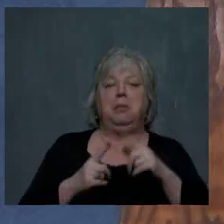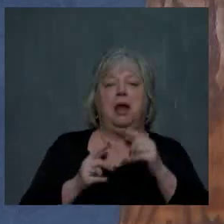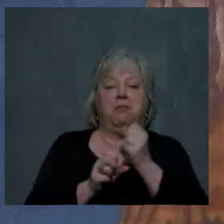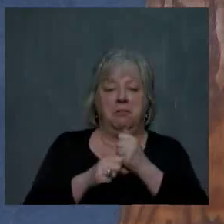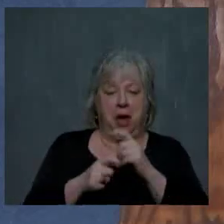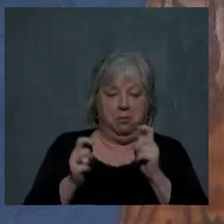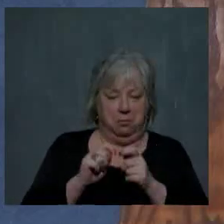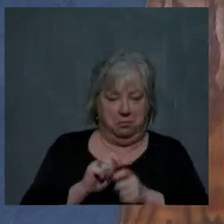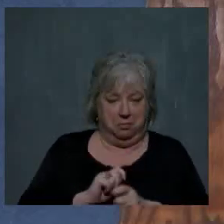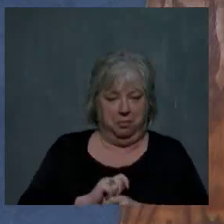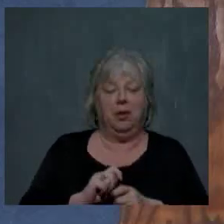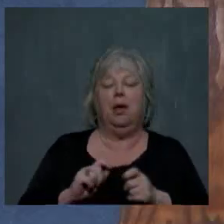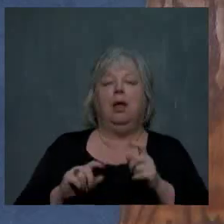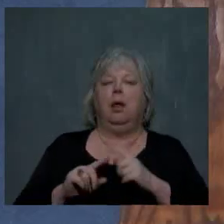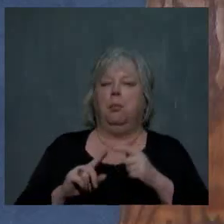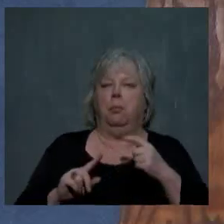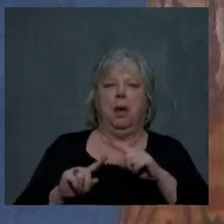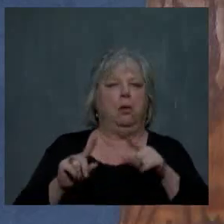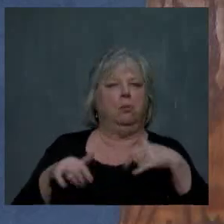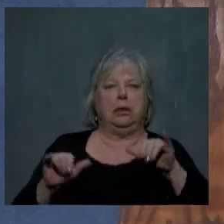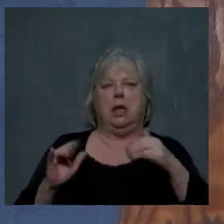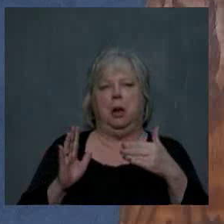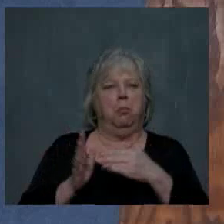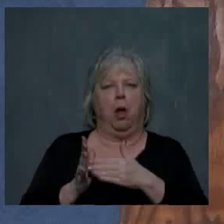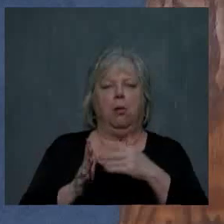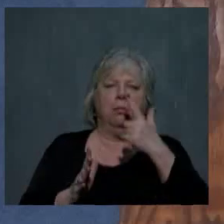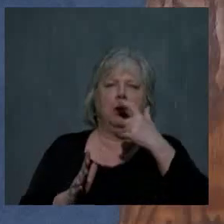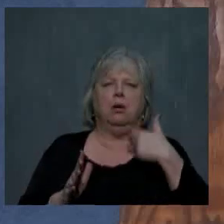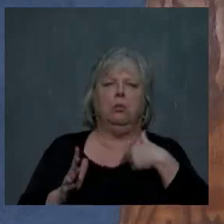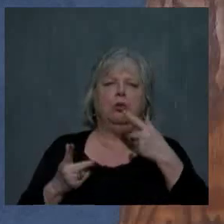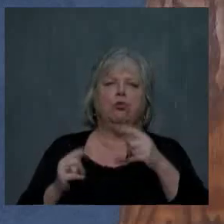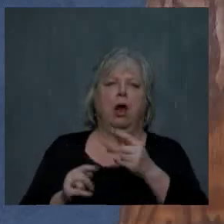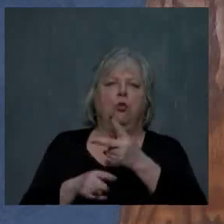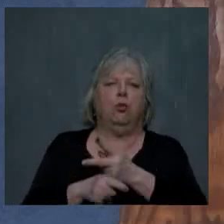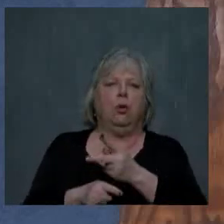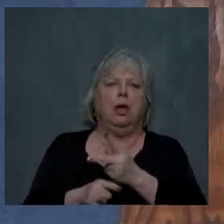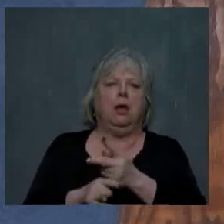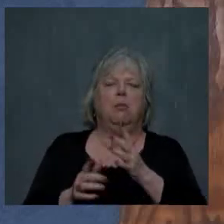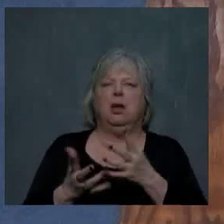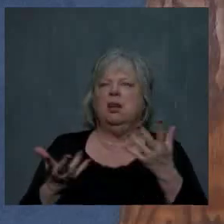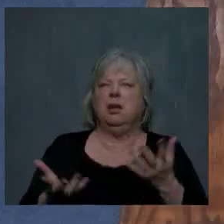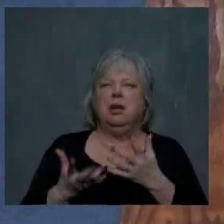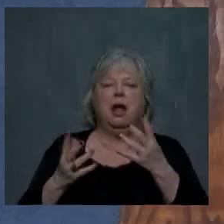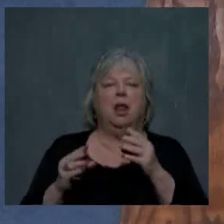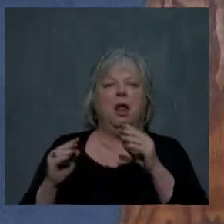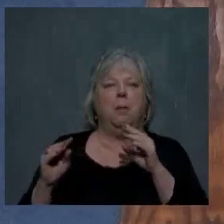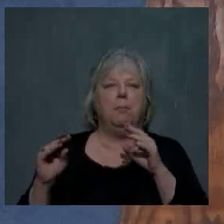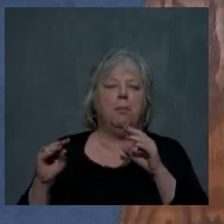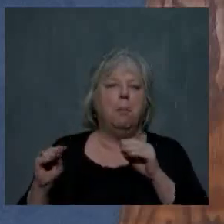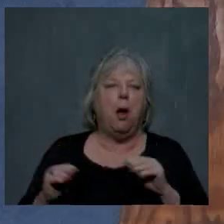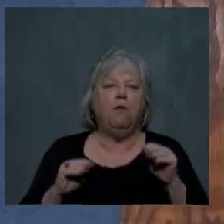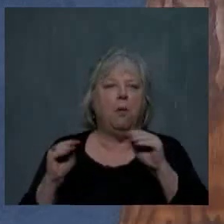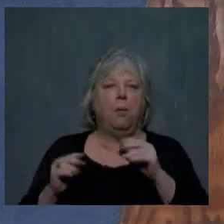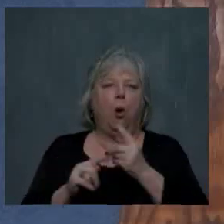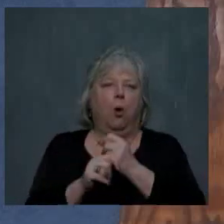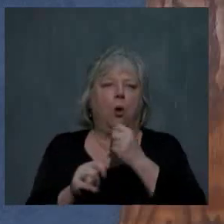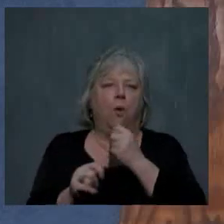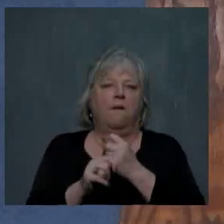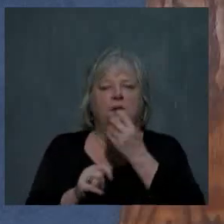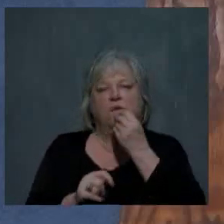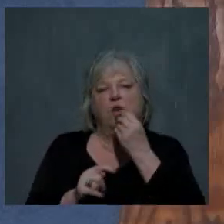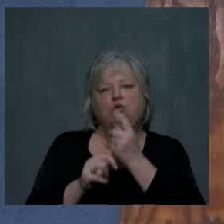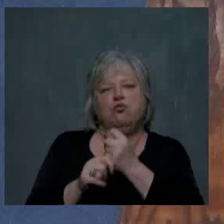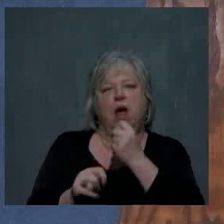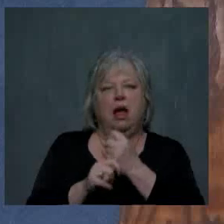We are opposed to it because we're trying to keep as much of the mobile food trucks out of the area because it's